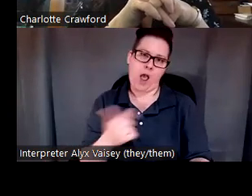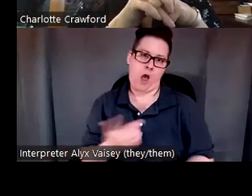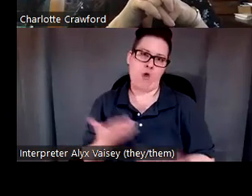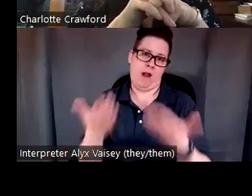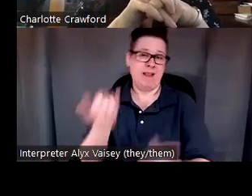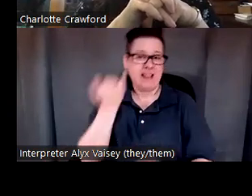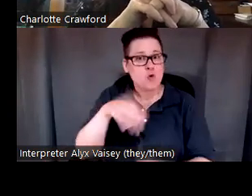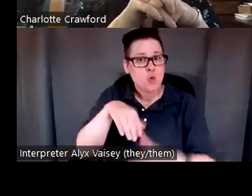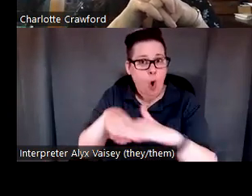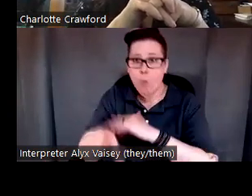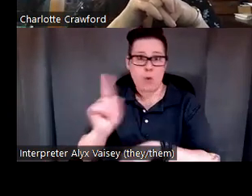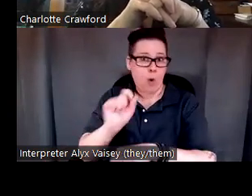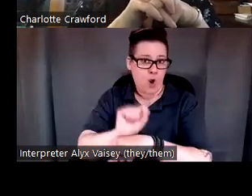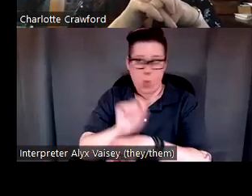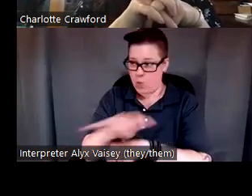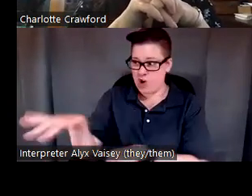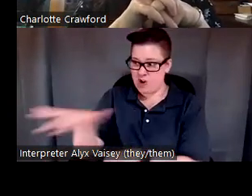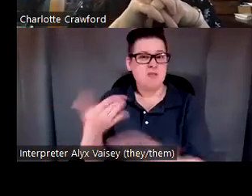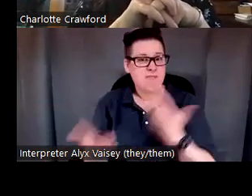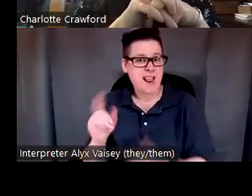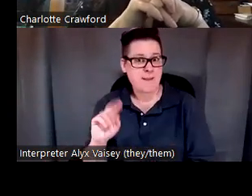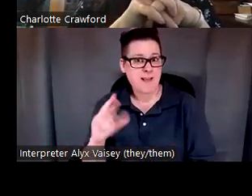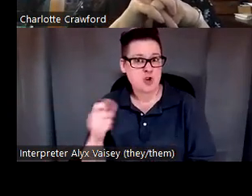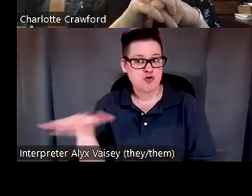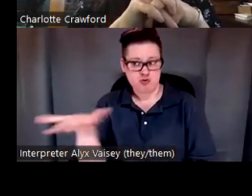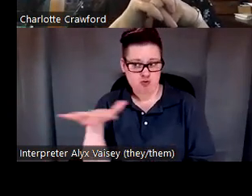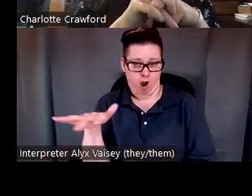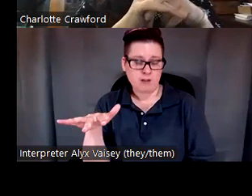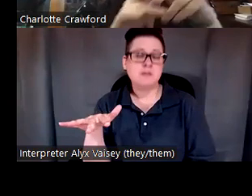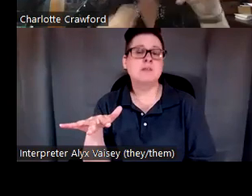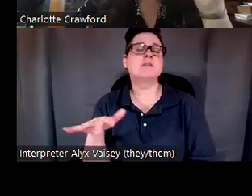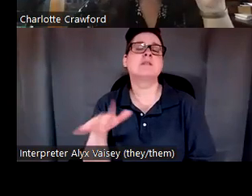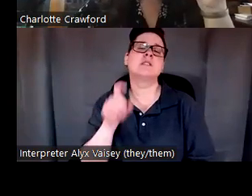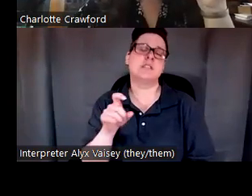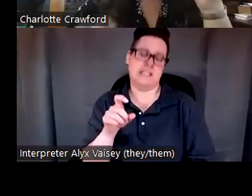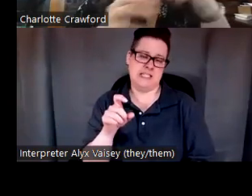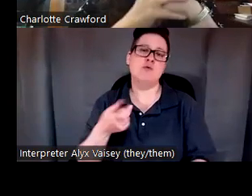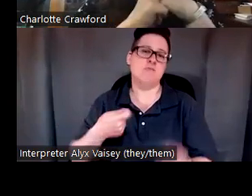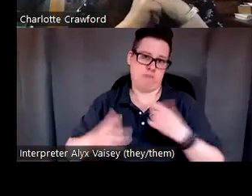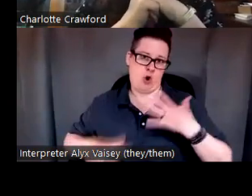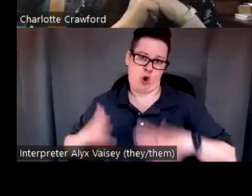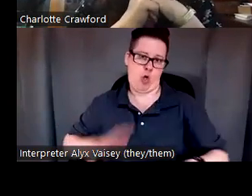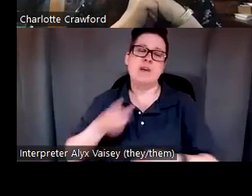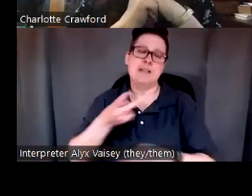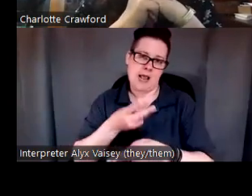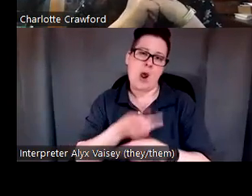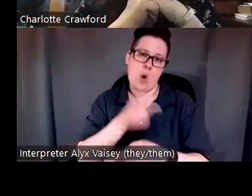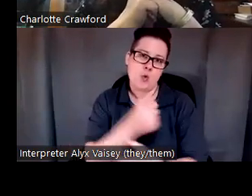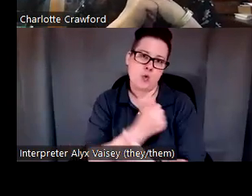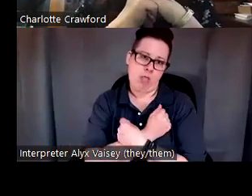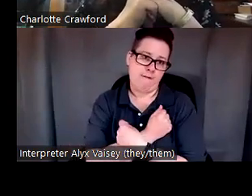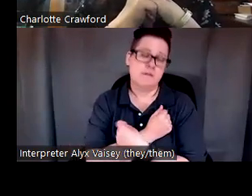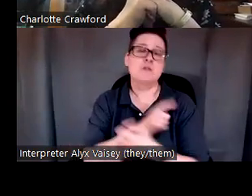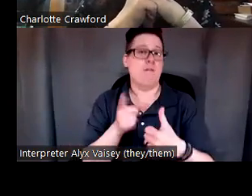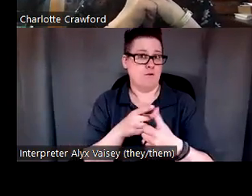you have to protect yourself. And you need to take care of those you love. And the best way to do that is wear